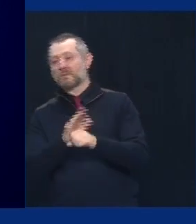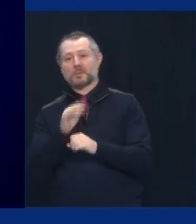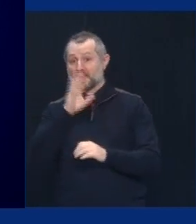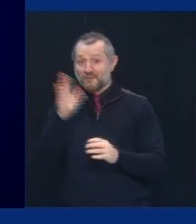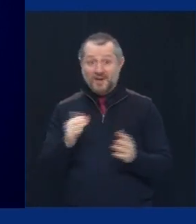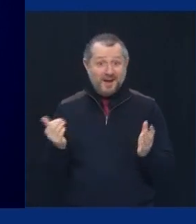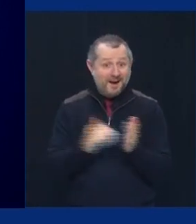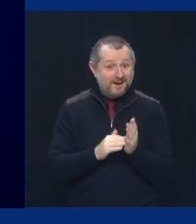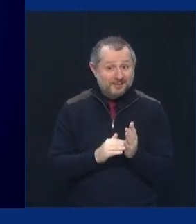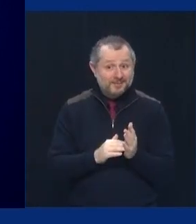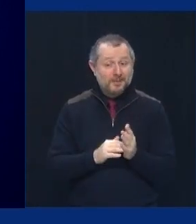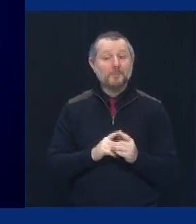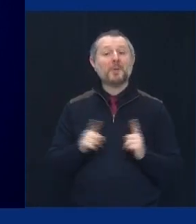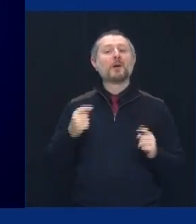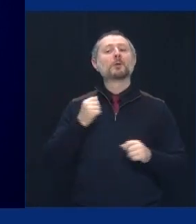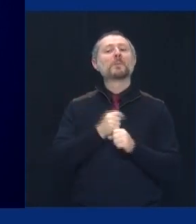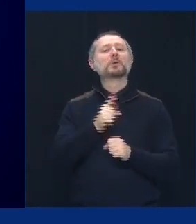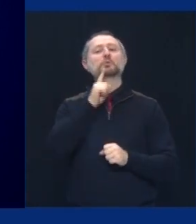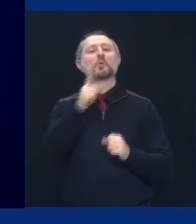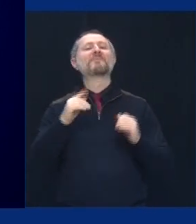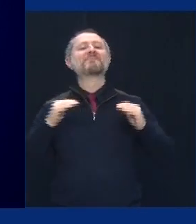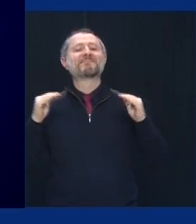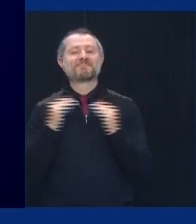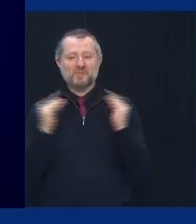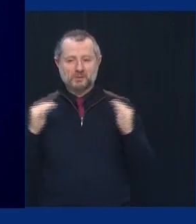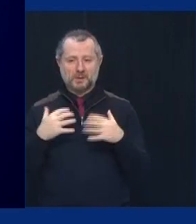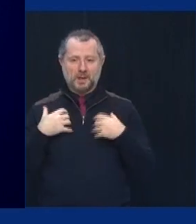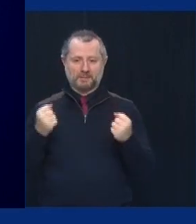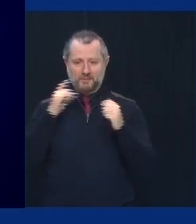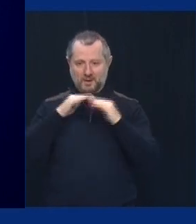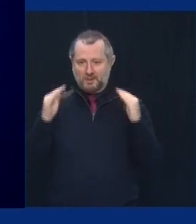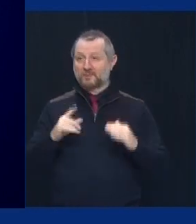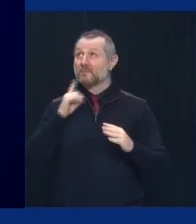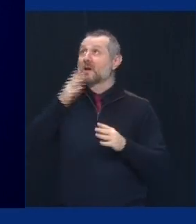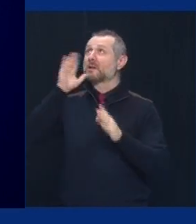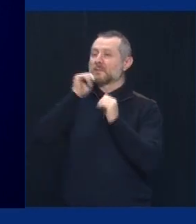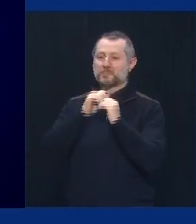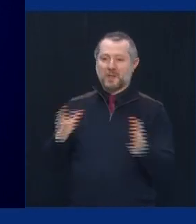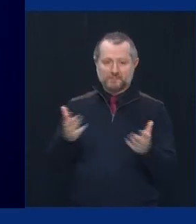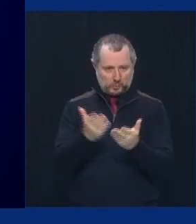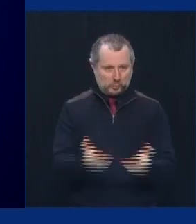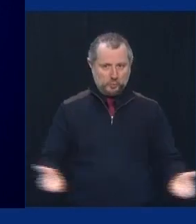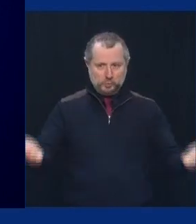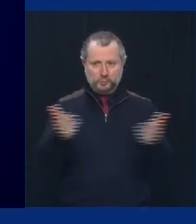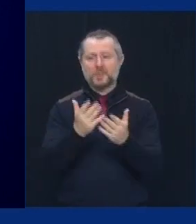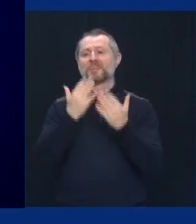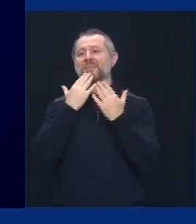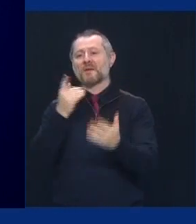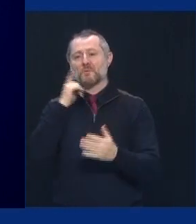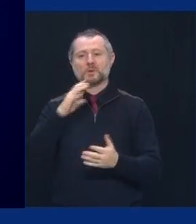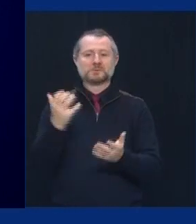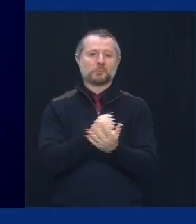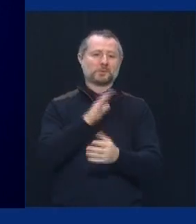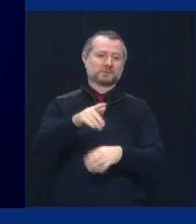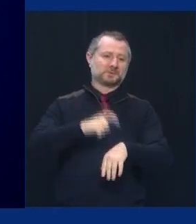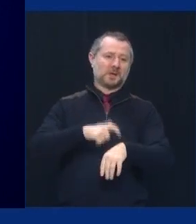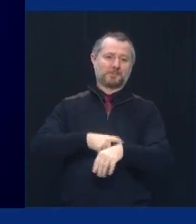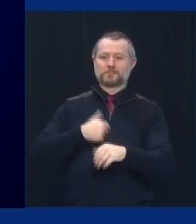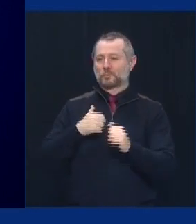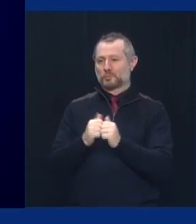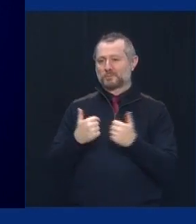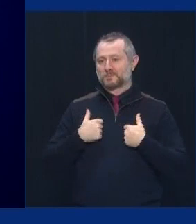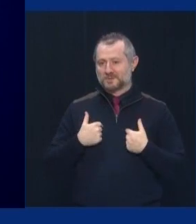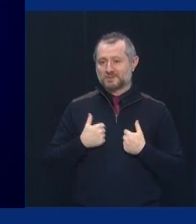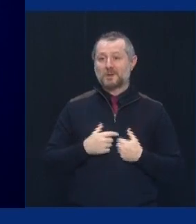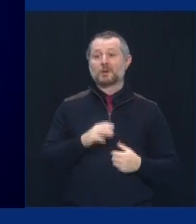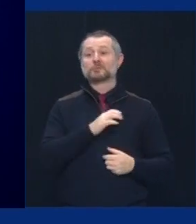answer those inequalities once and for all. God bless you. Thank you so much for taking the time to do this. Congressman Jeffries,